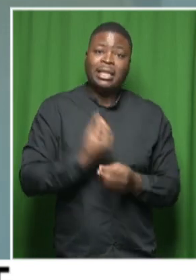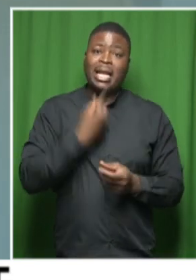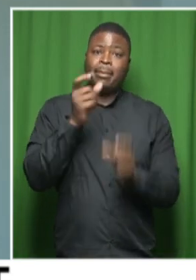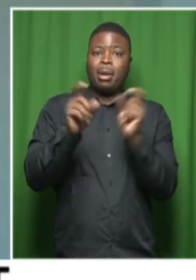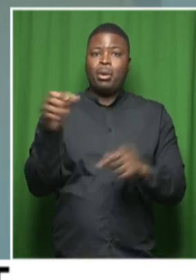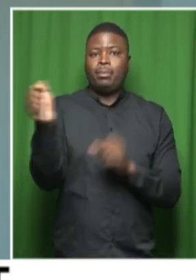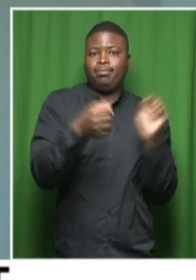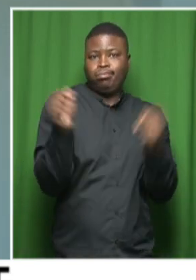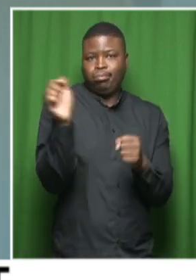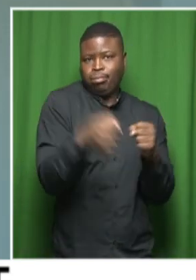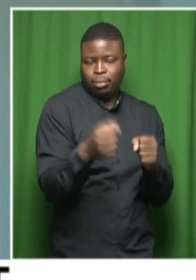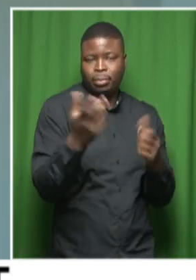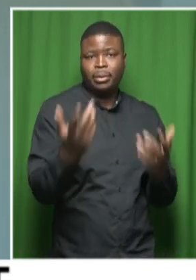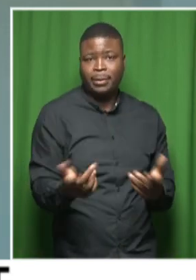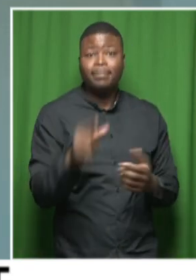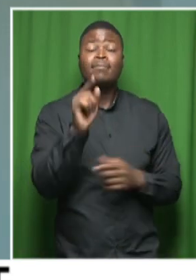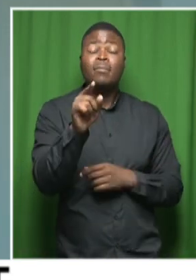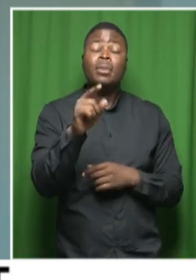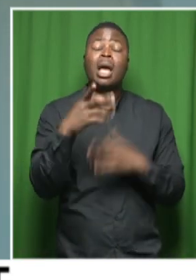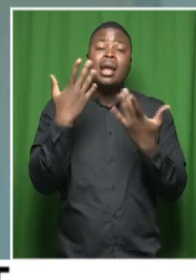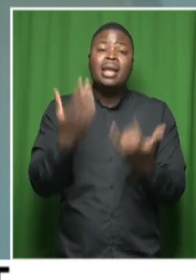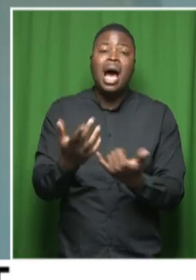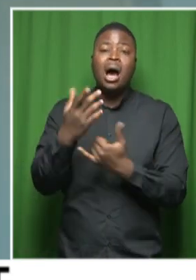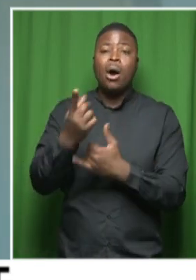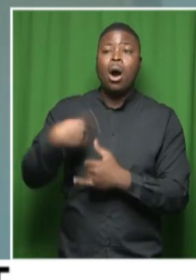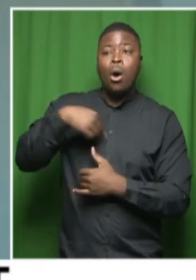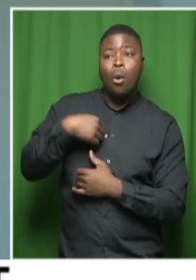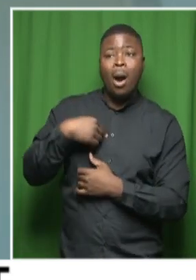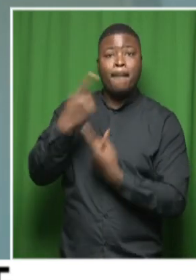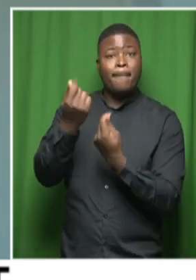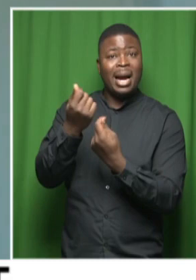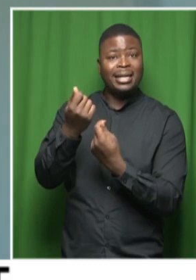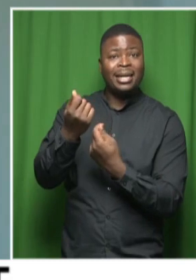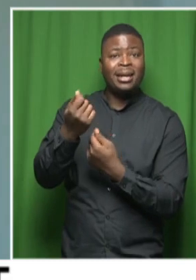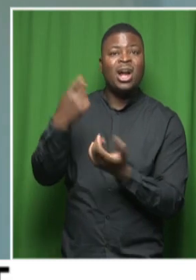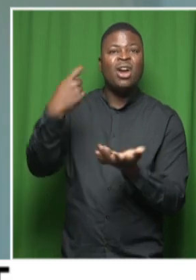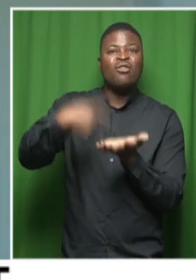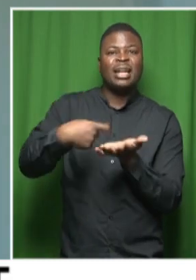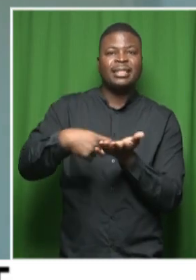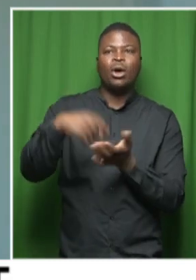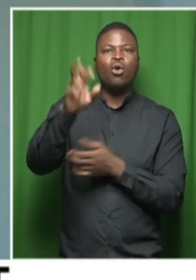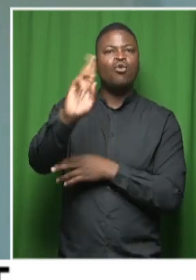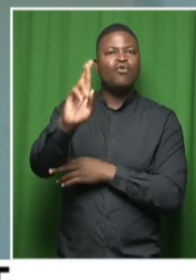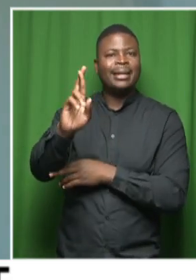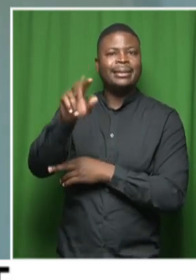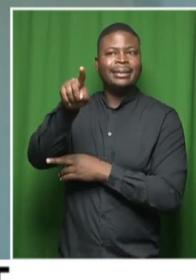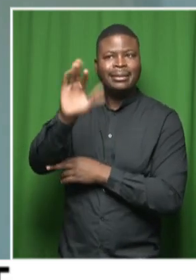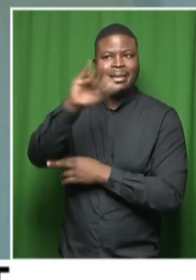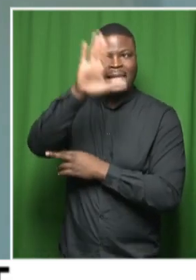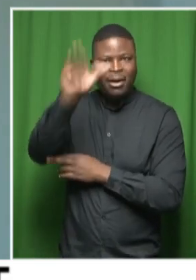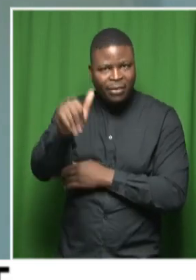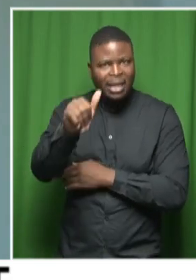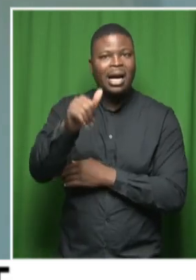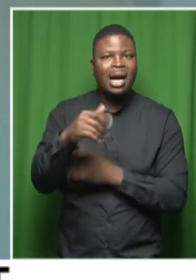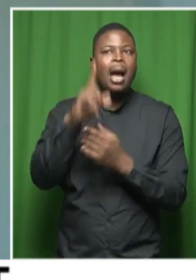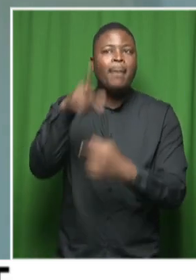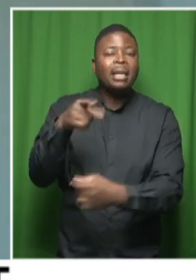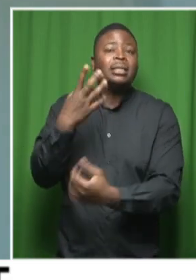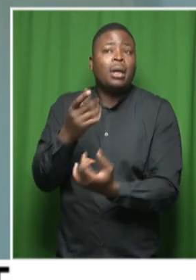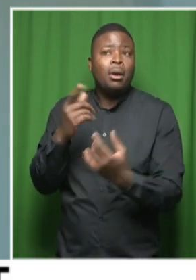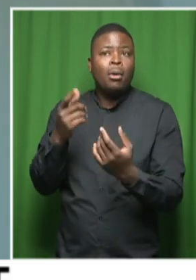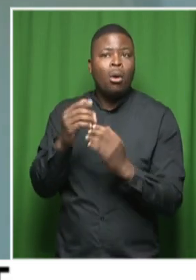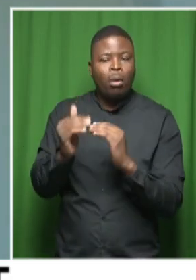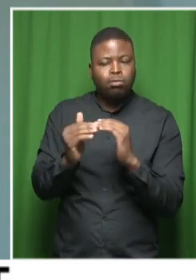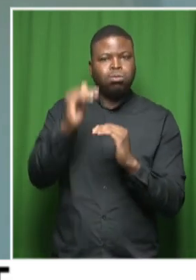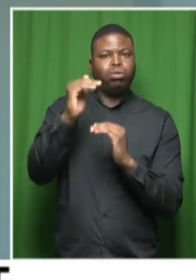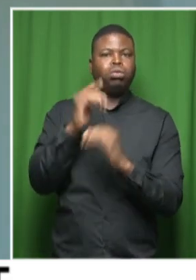that the currency has lost its purchasing power, but you know that people still have access to income